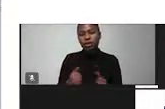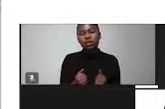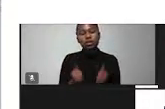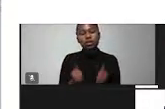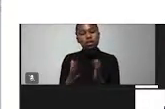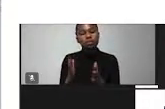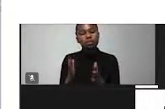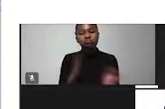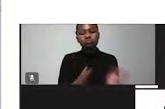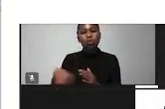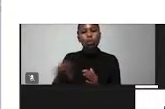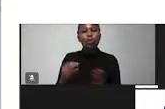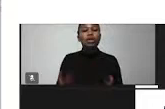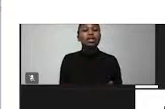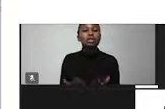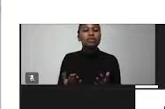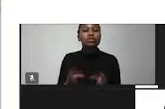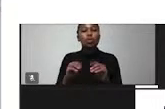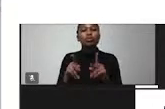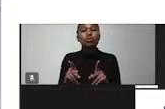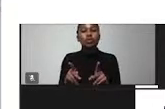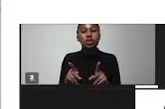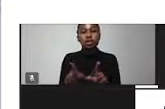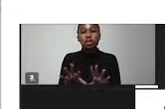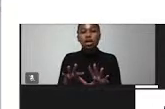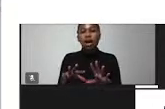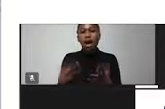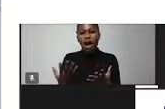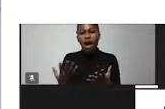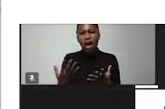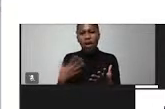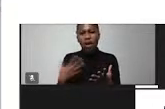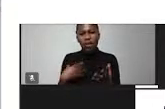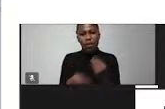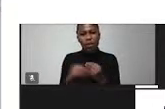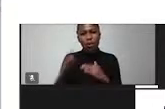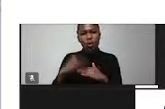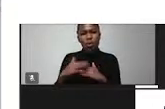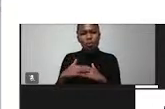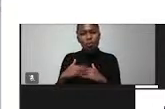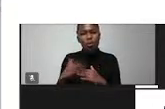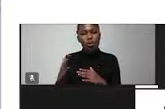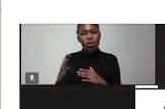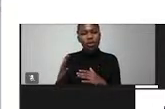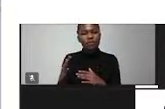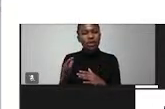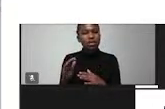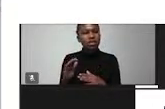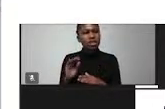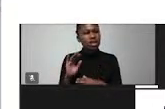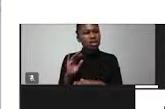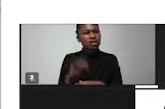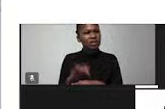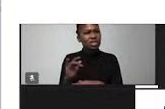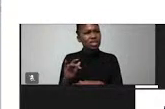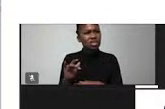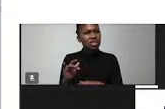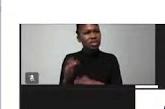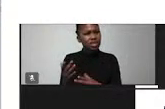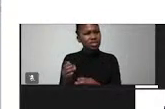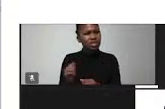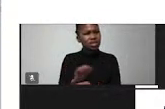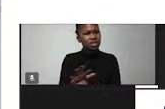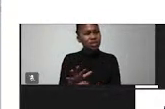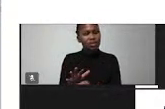services opportunity and how do we unplug that more effectively. And then the fourth opportunity is in terms of establishing the competitive